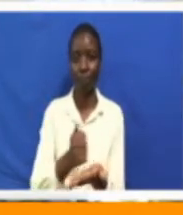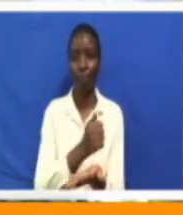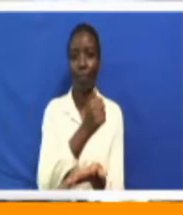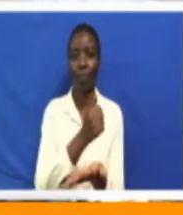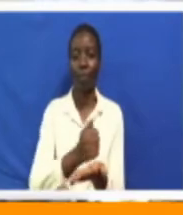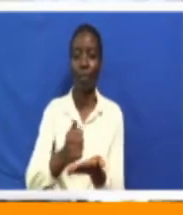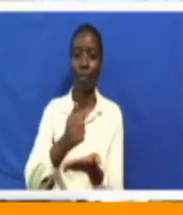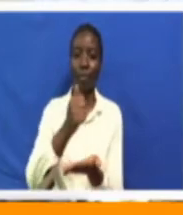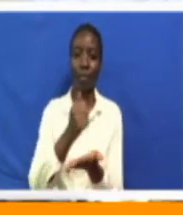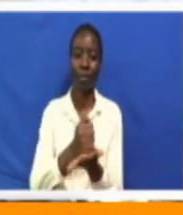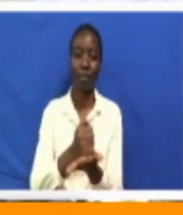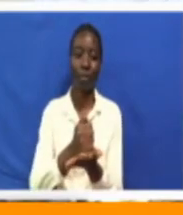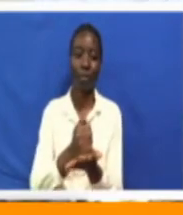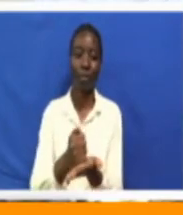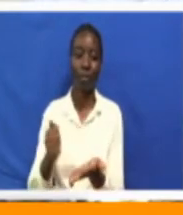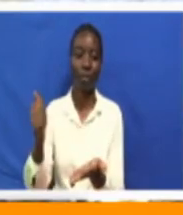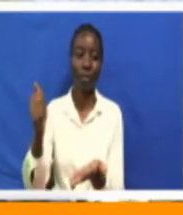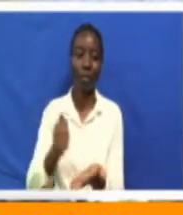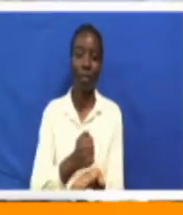body